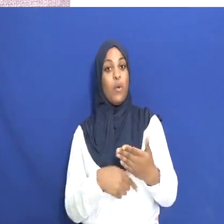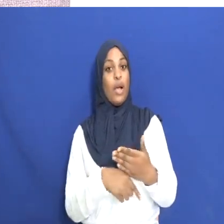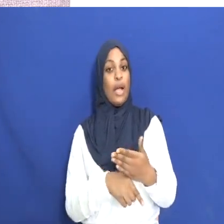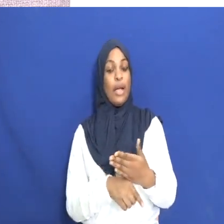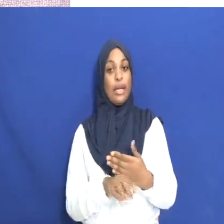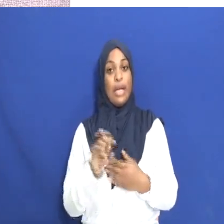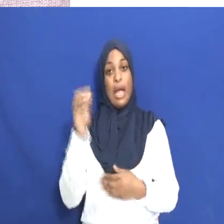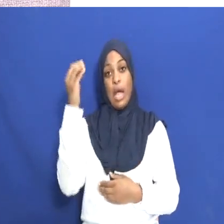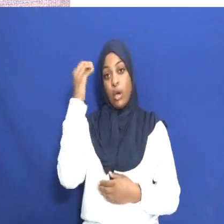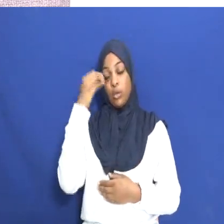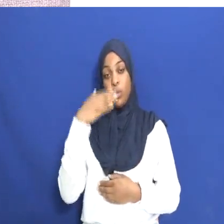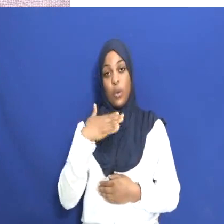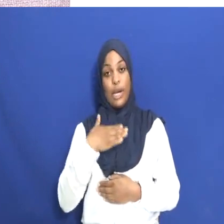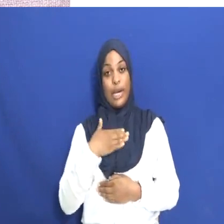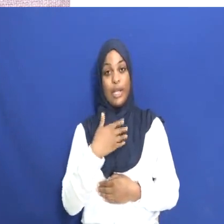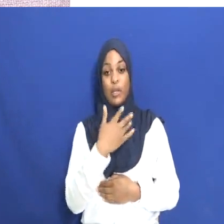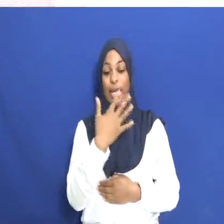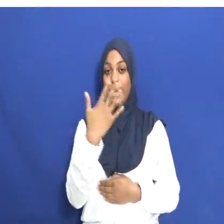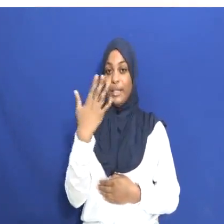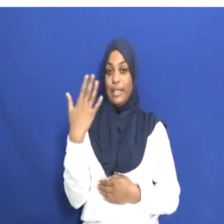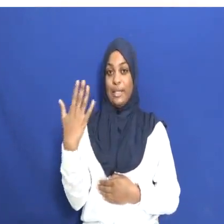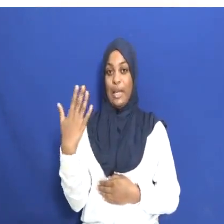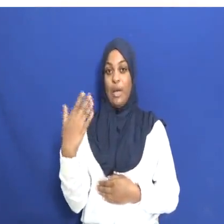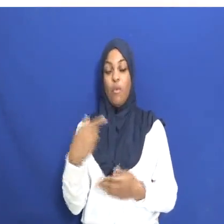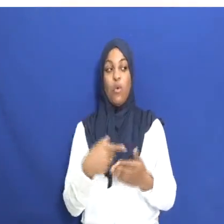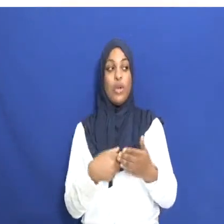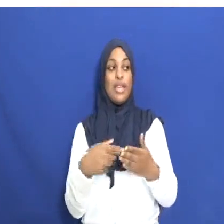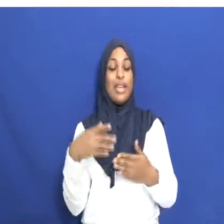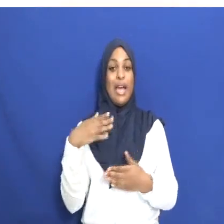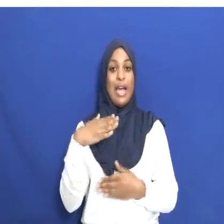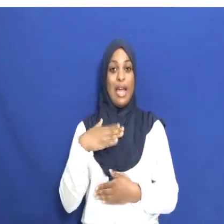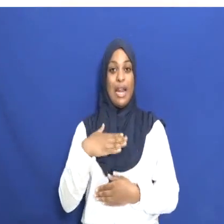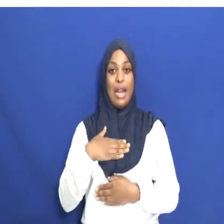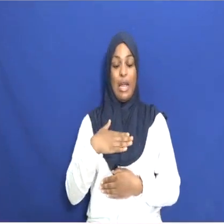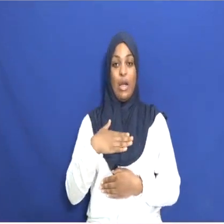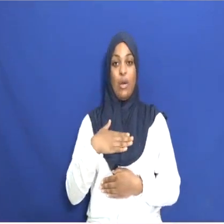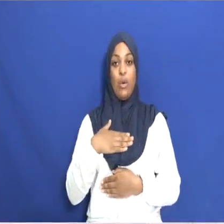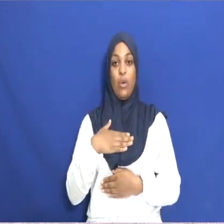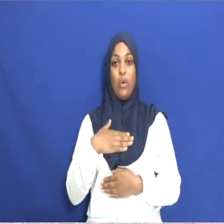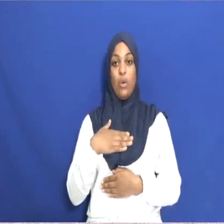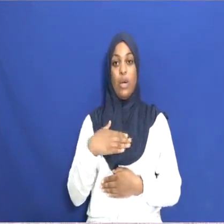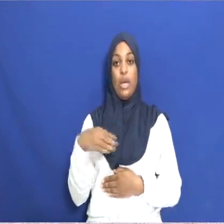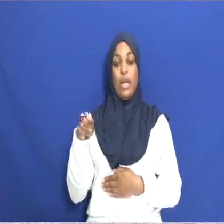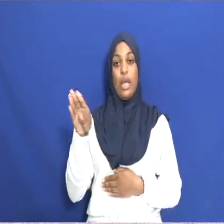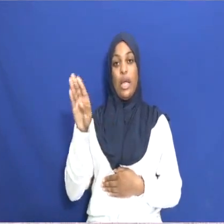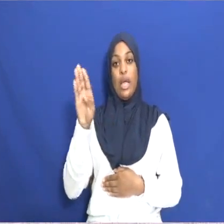which is presented by Teacher Ali Mustafa. My dear pupil, look at the numbers again.